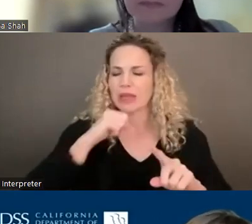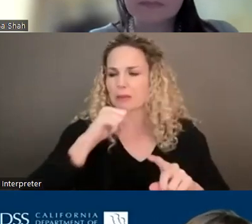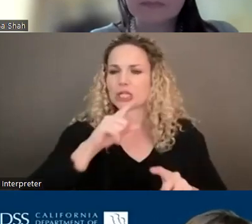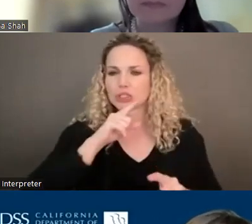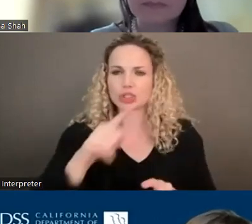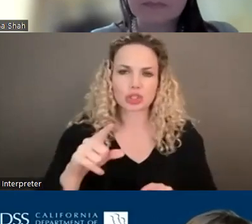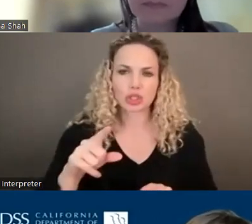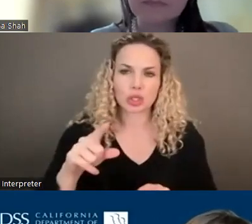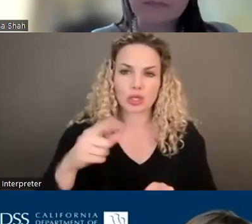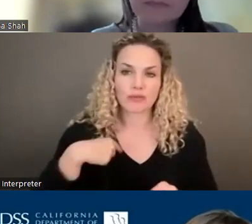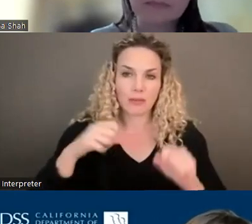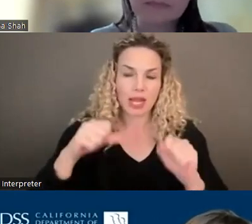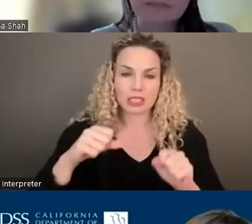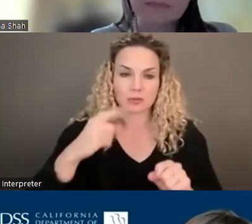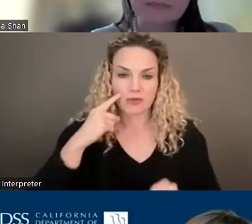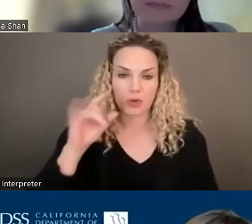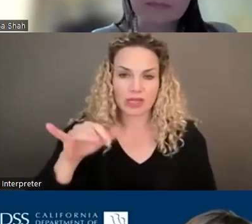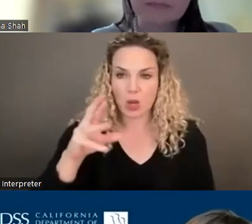I'm eligible for it or not.